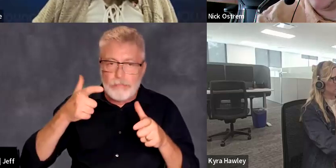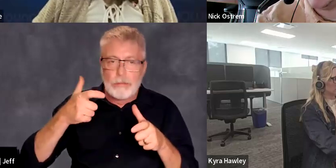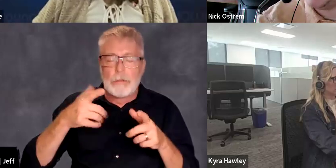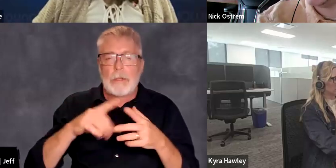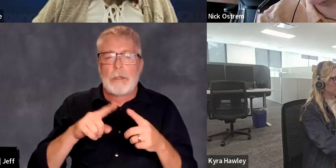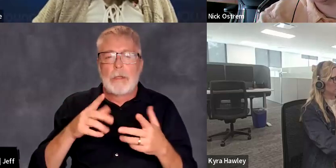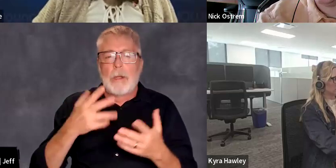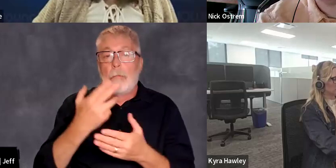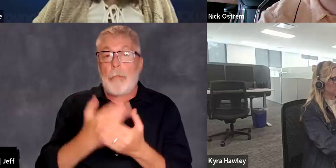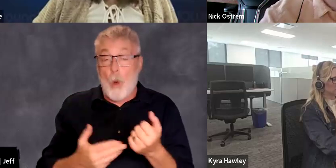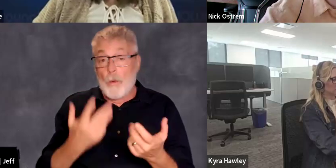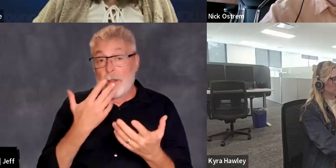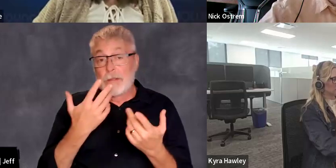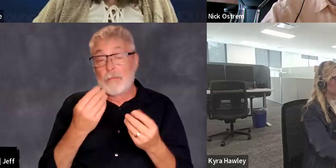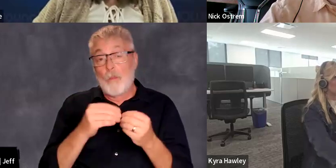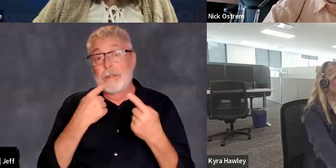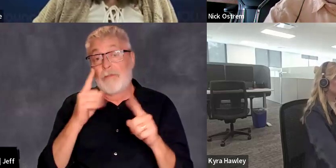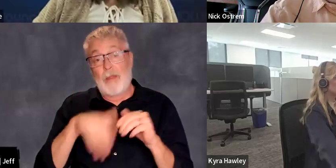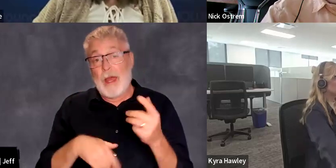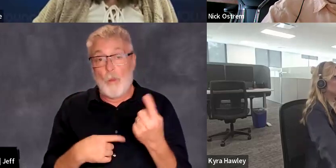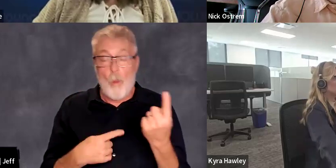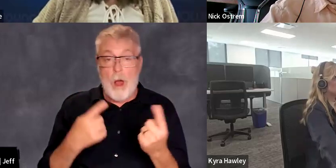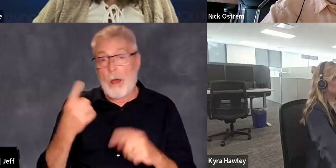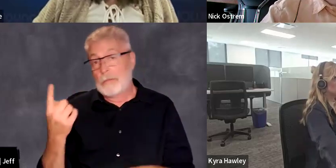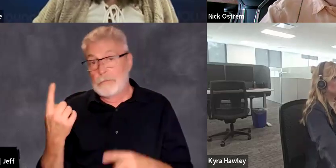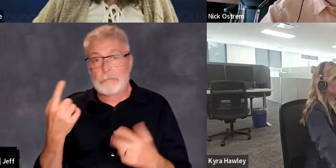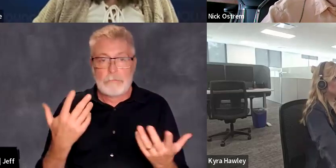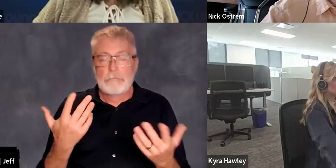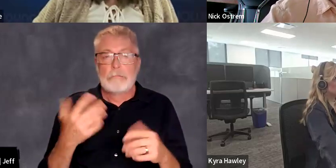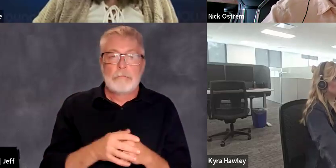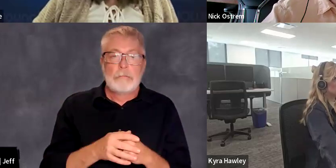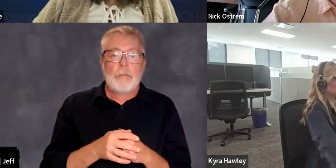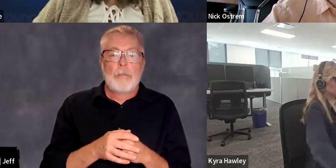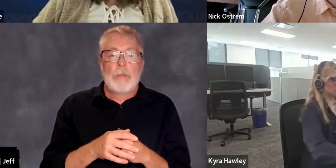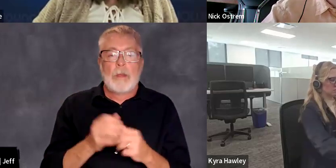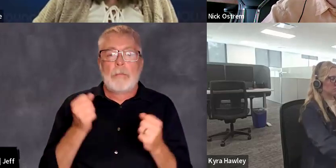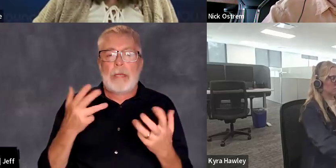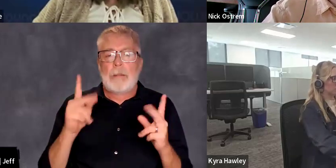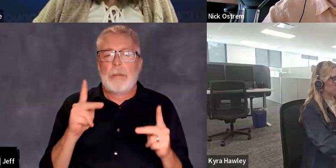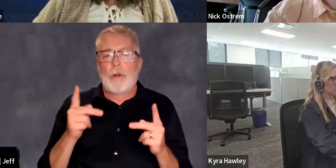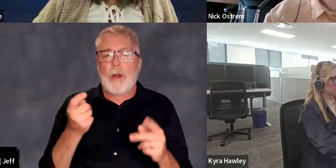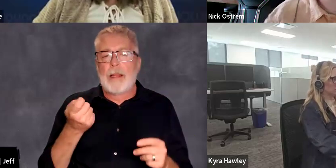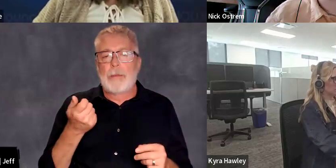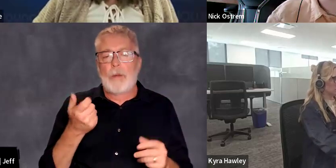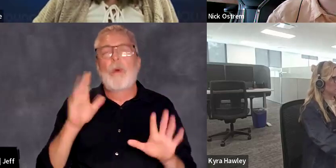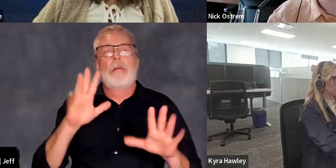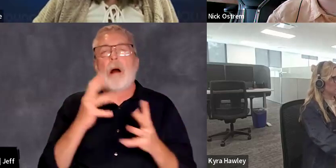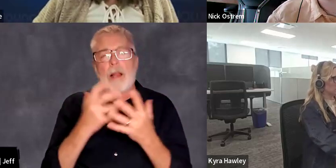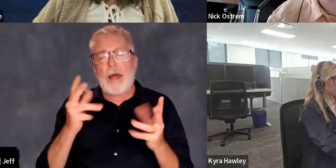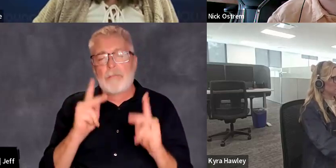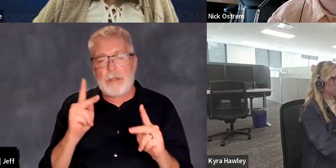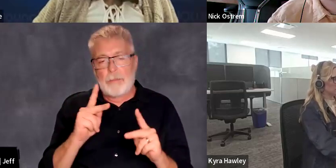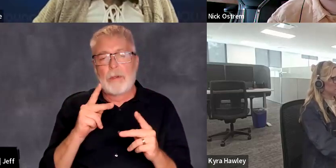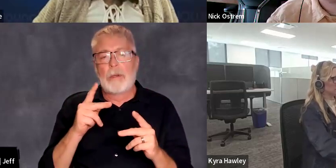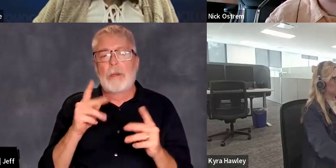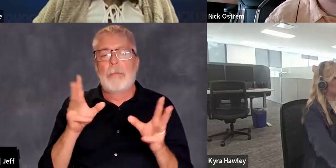be more effective than just one. Um, a lot of people are a little, a lot of people come into meeting